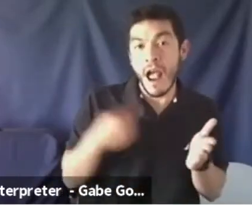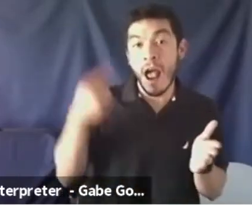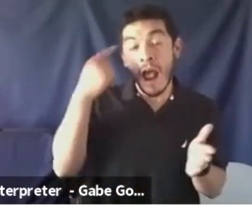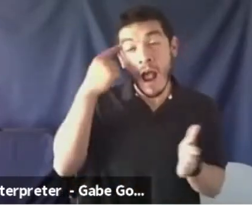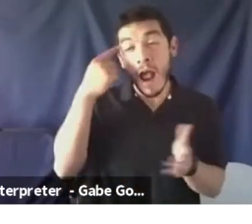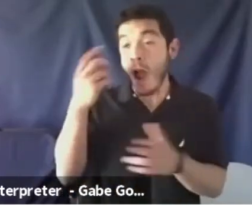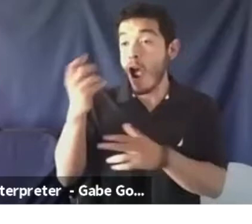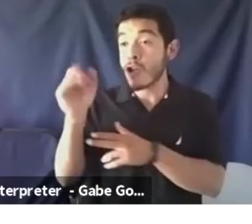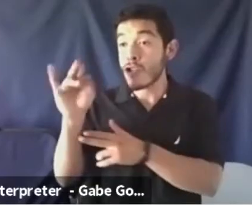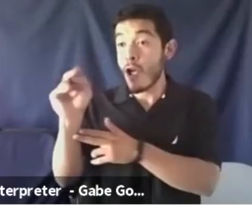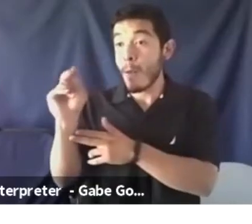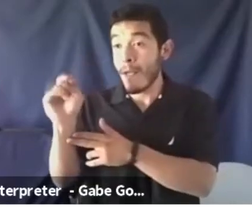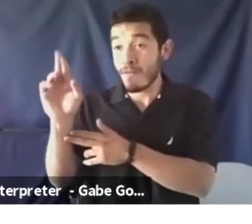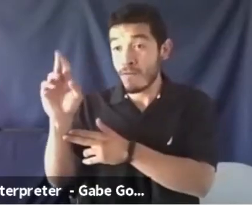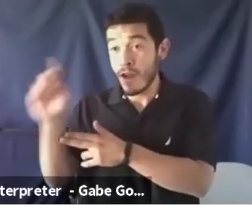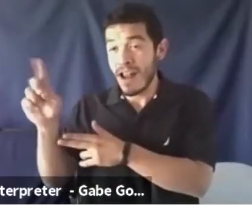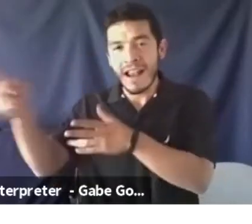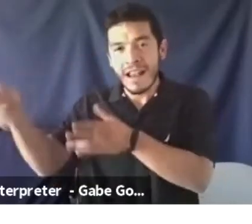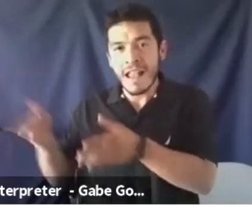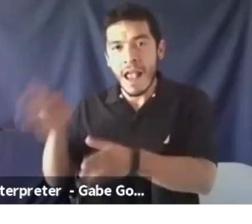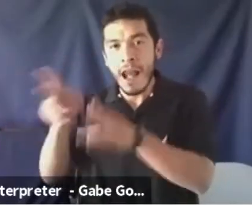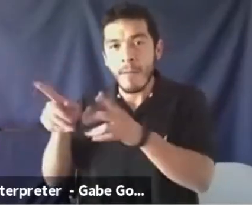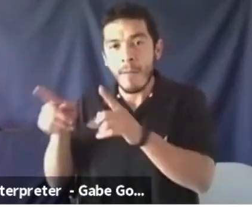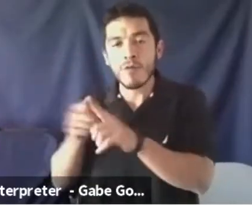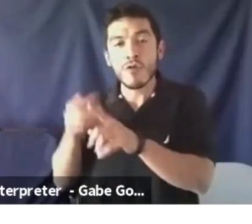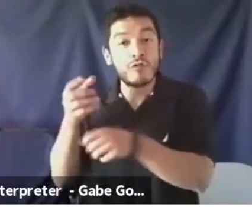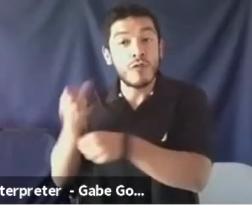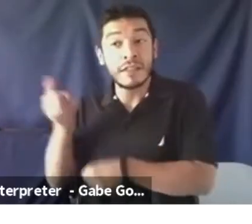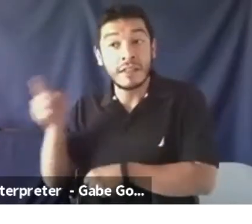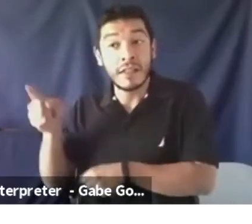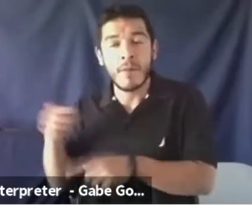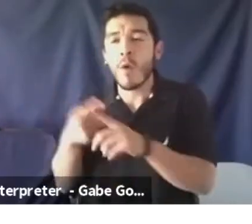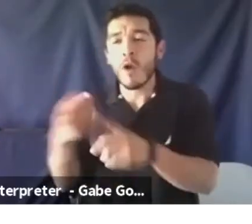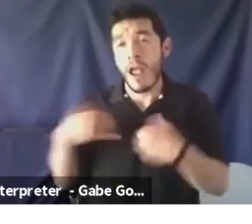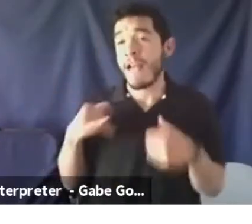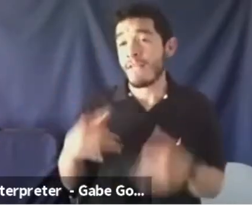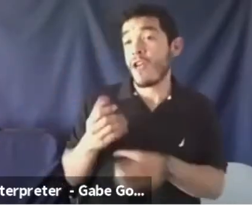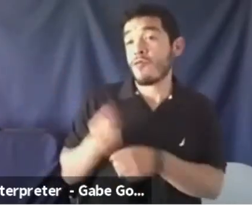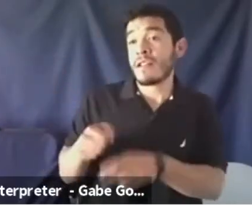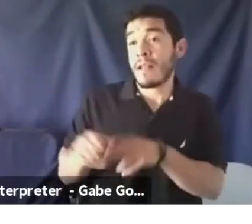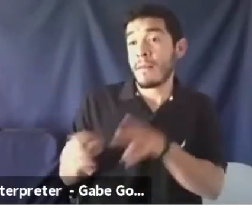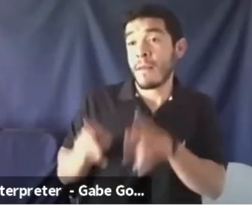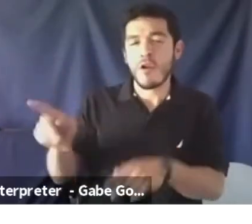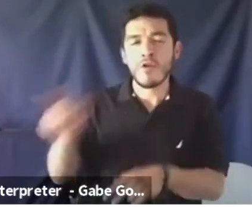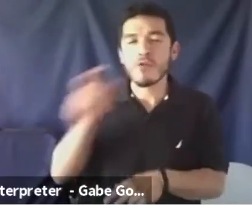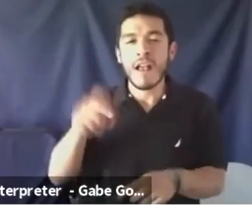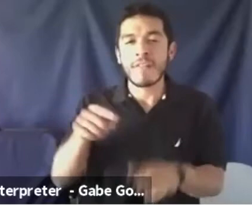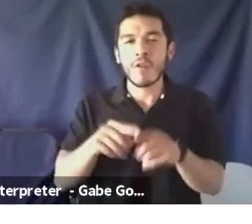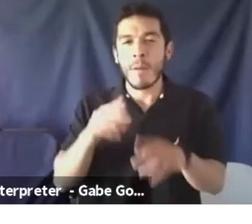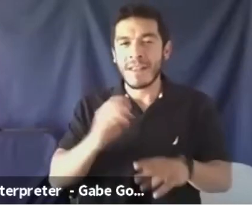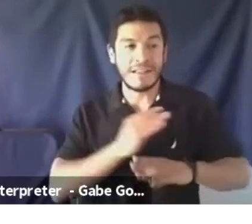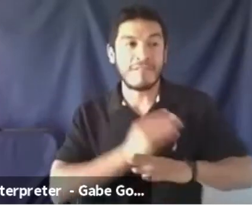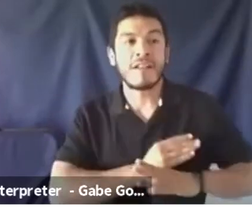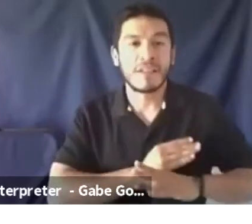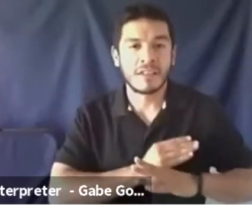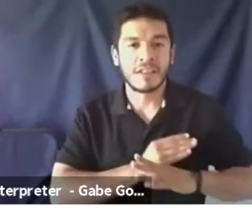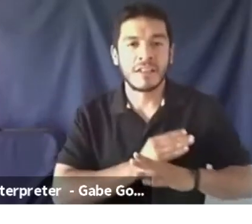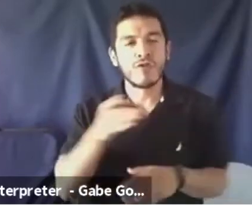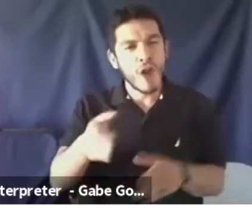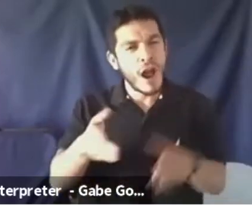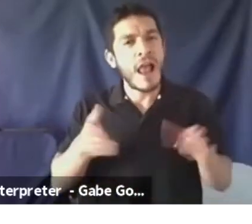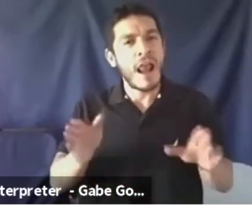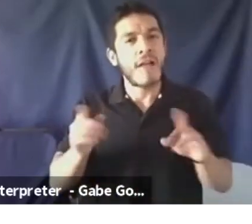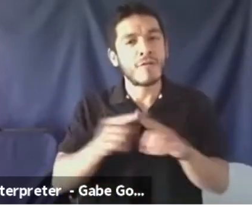Fred, he allowed people to trust in him. And when you have that kind of trust in people, you don't have to be defensive. You're allowed to